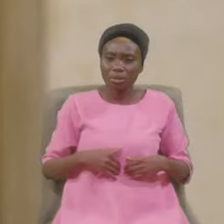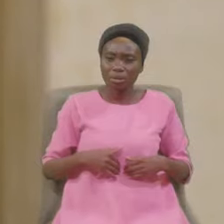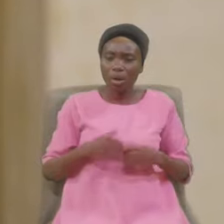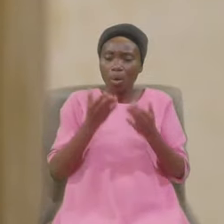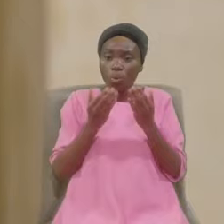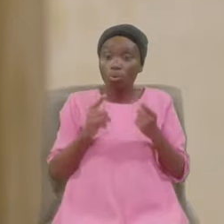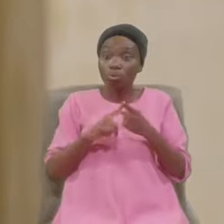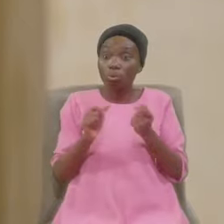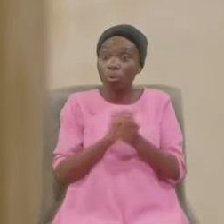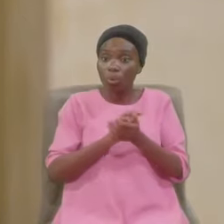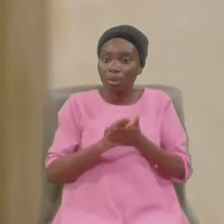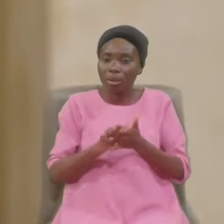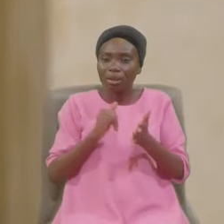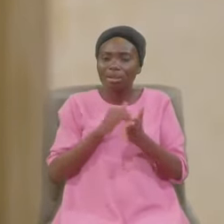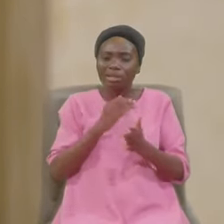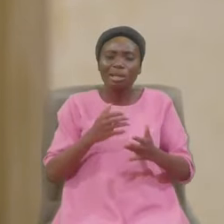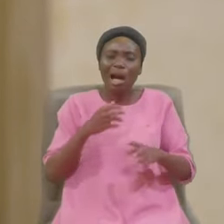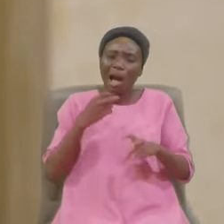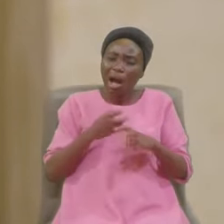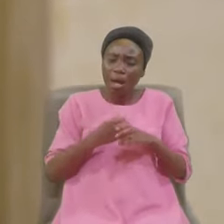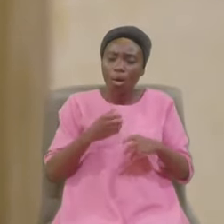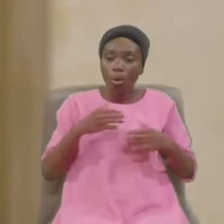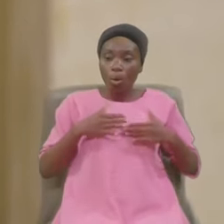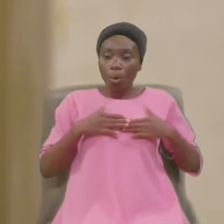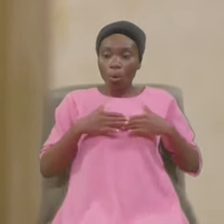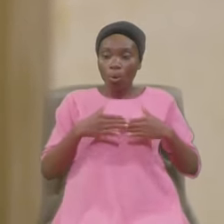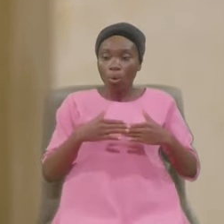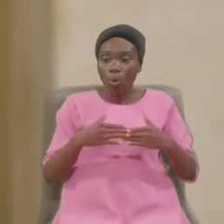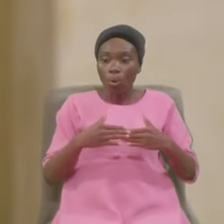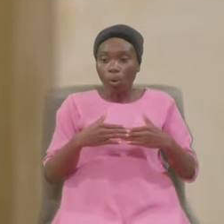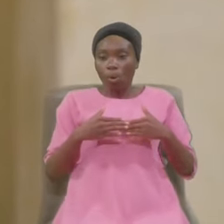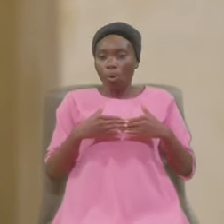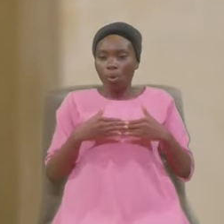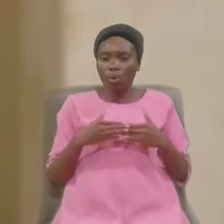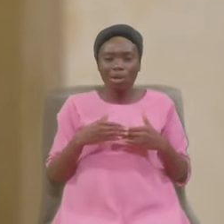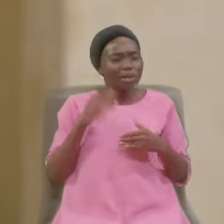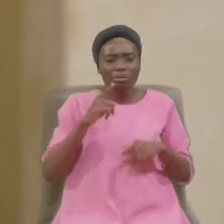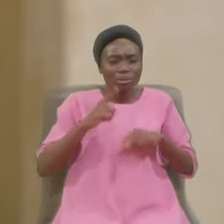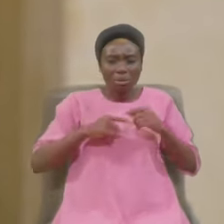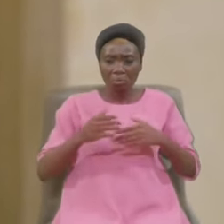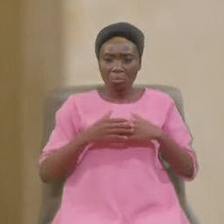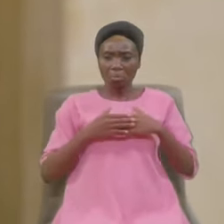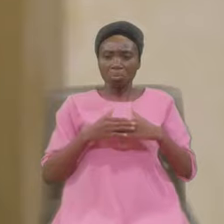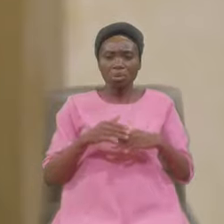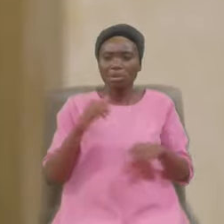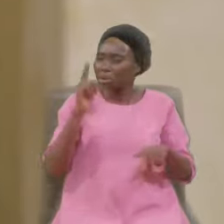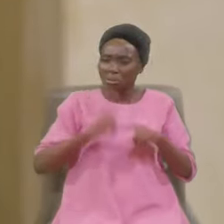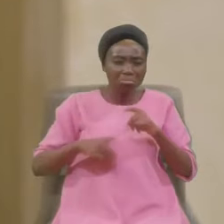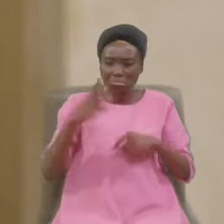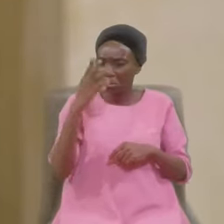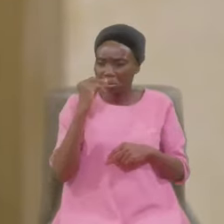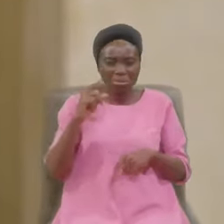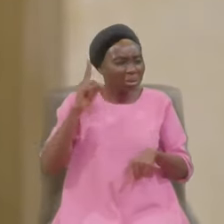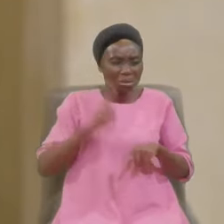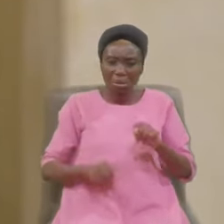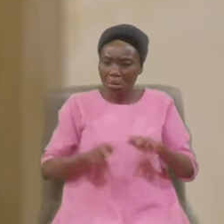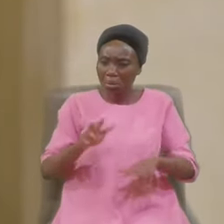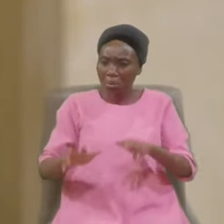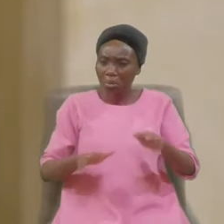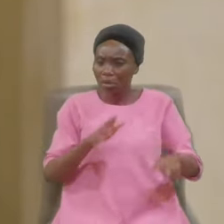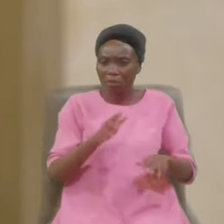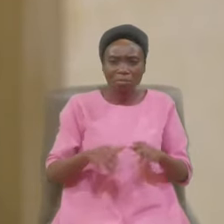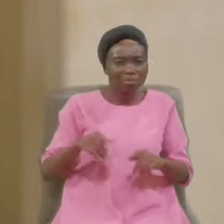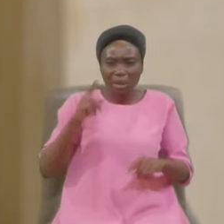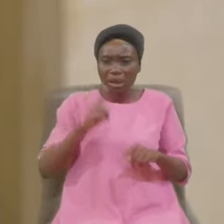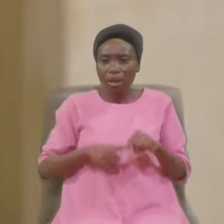collapsing. It is hard for me to breathe. Even I have wound inside, I cannot breathe. To sleep, it is hard. To walk, it is hard. Even I